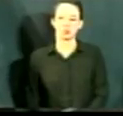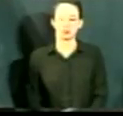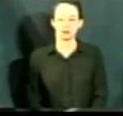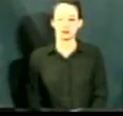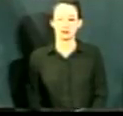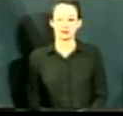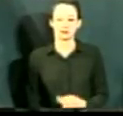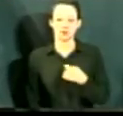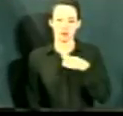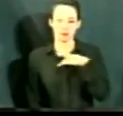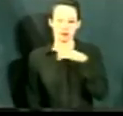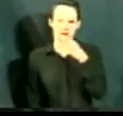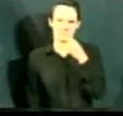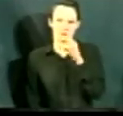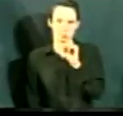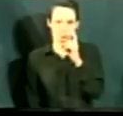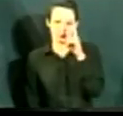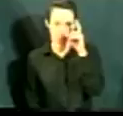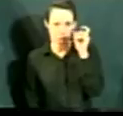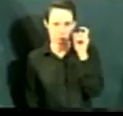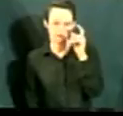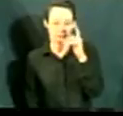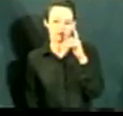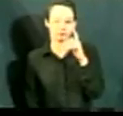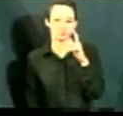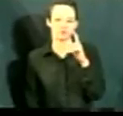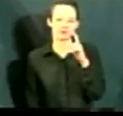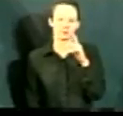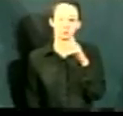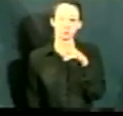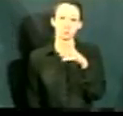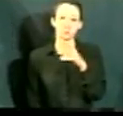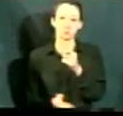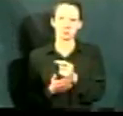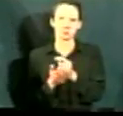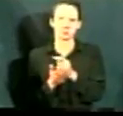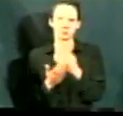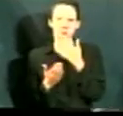I like high school because it treats me good.